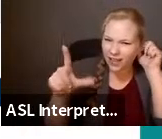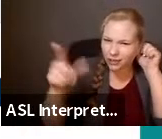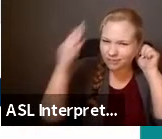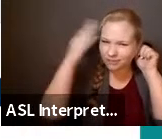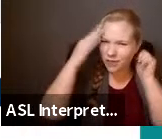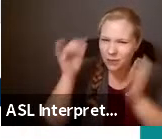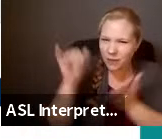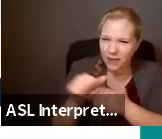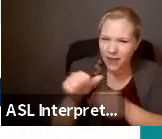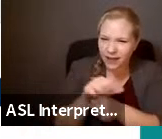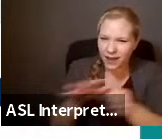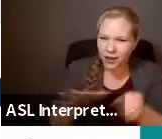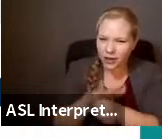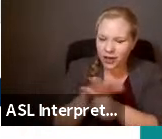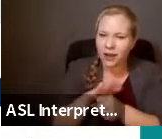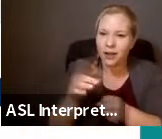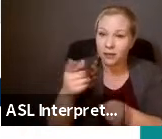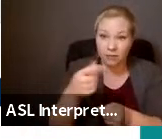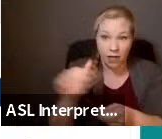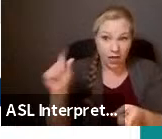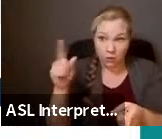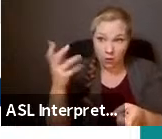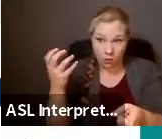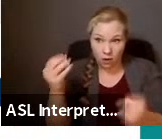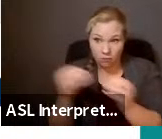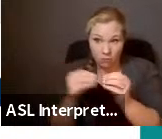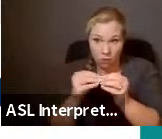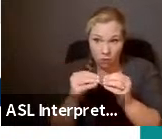want, if anyone else is, I'd love to hear more about your thoughts.